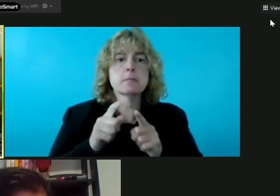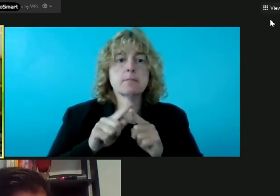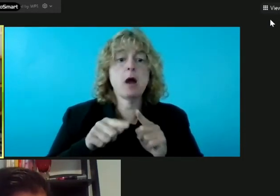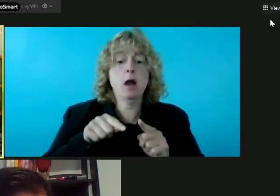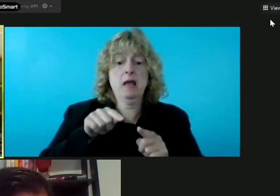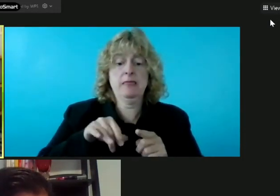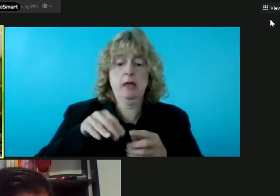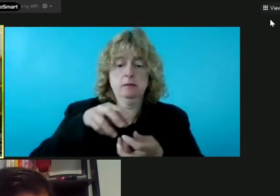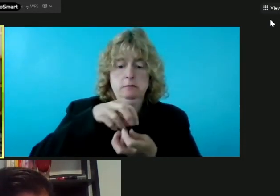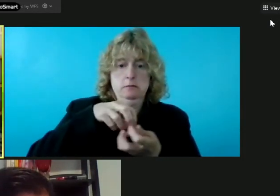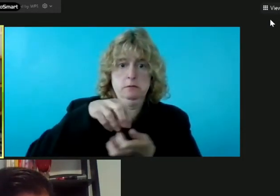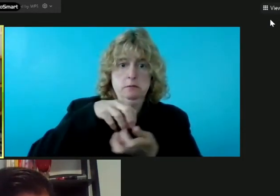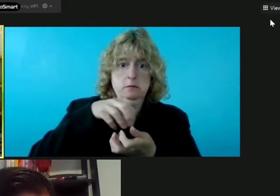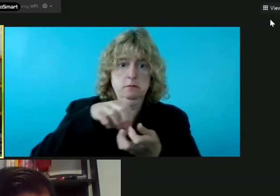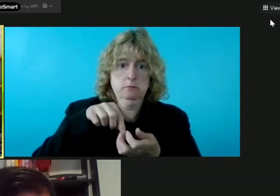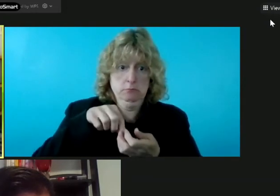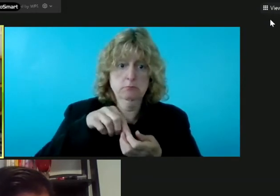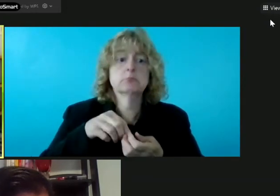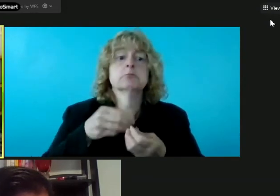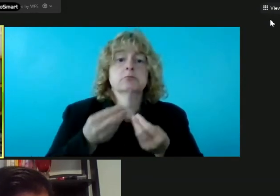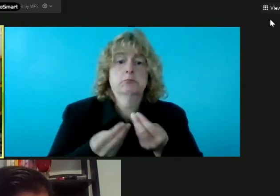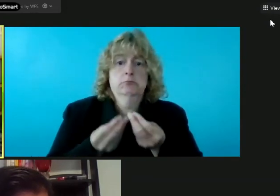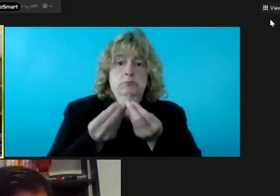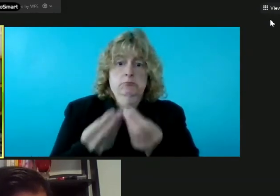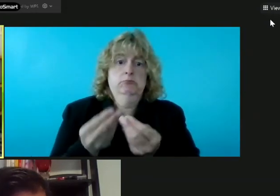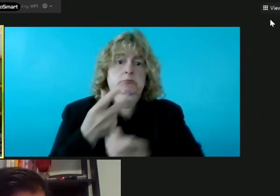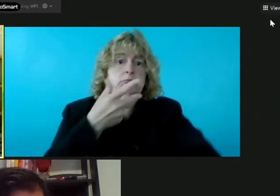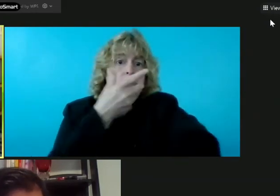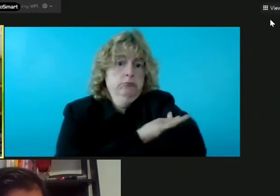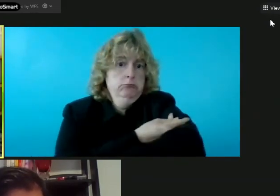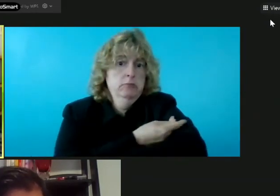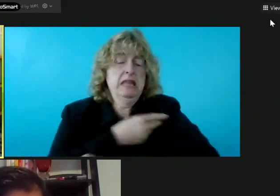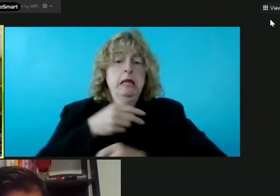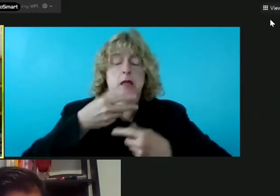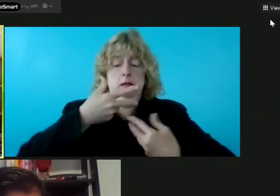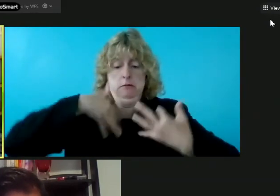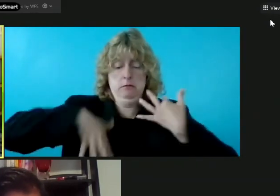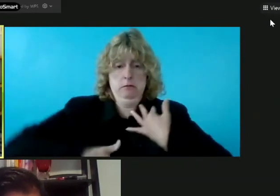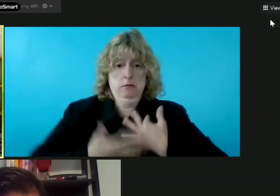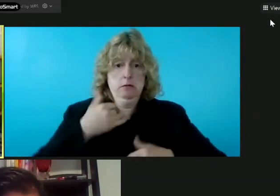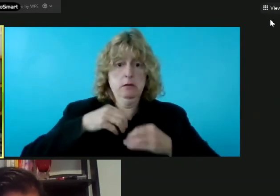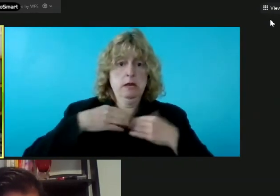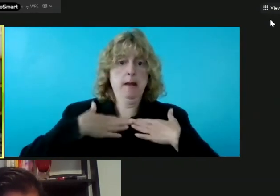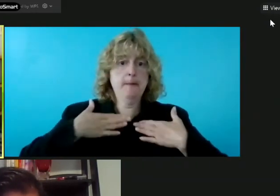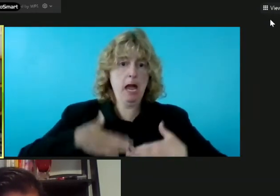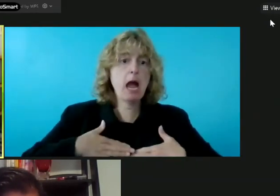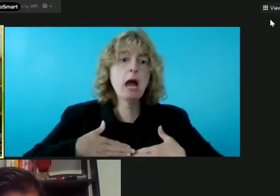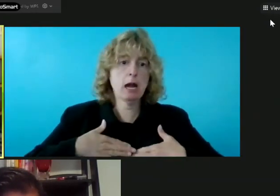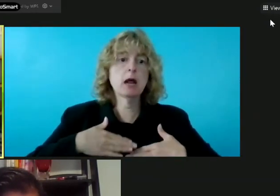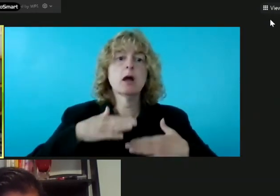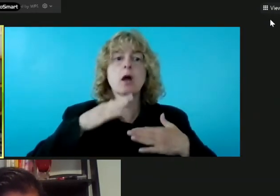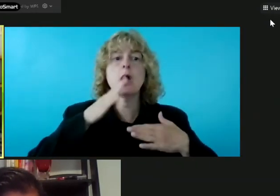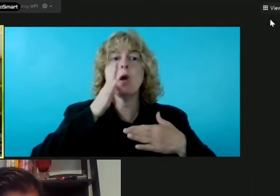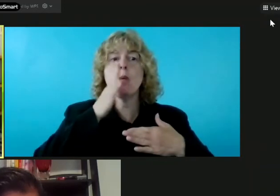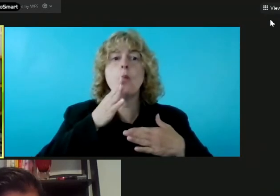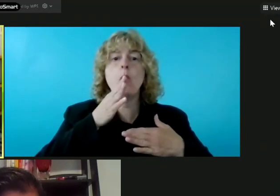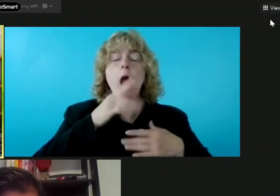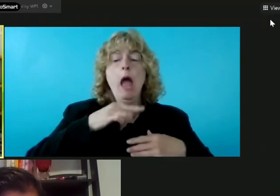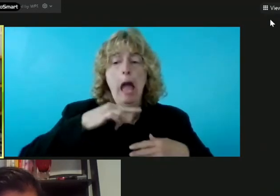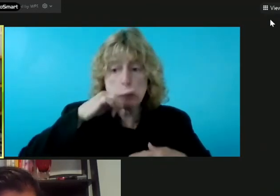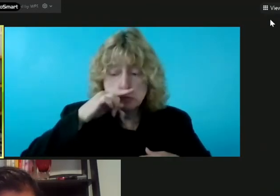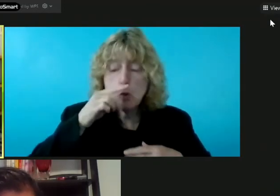bodies this modified version of the virus, and they could, it would come out when they sneezed or maybe when they pooped.